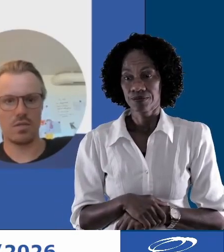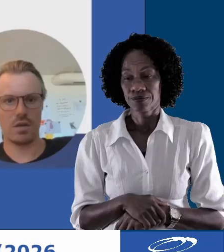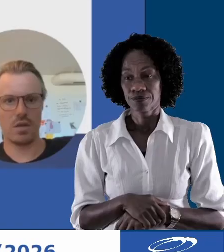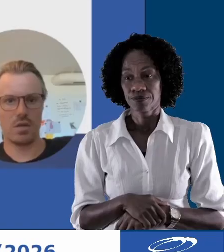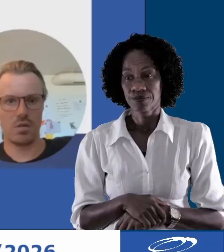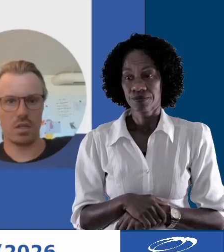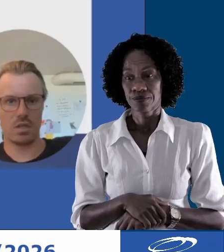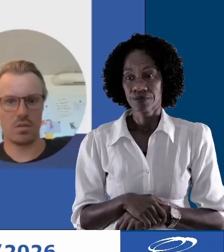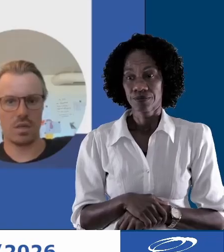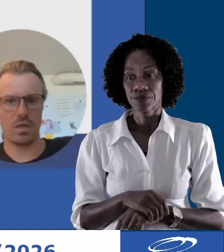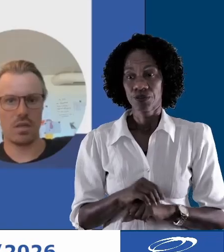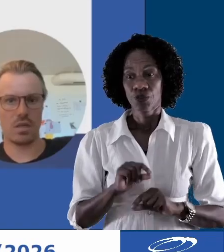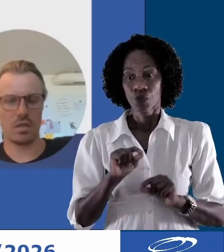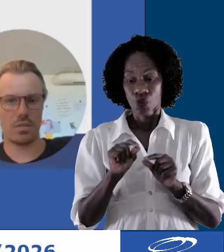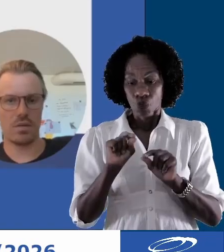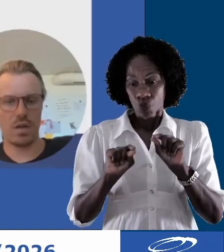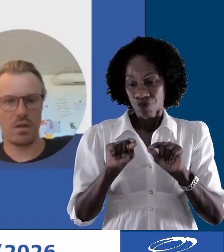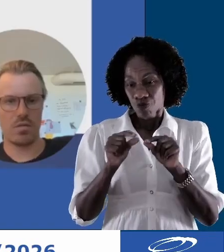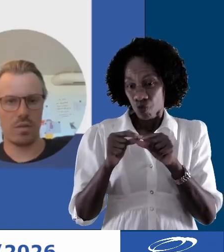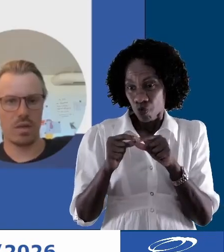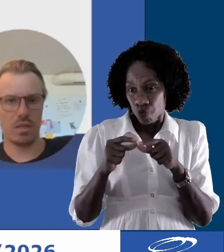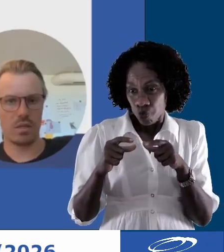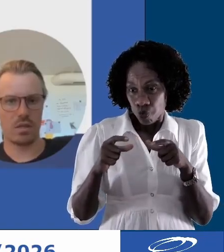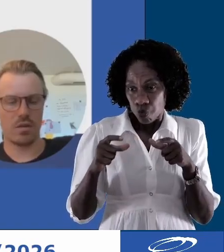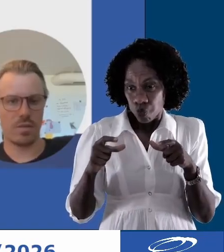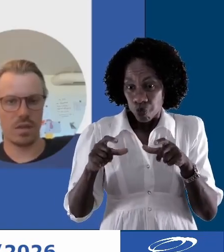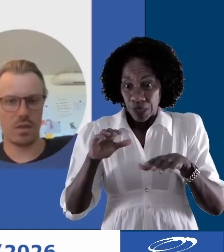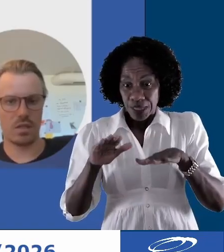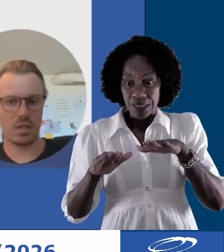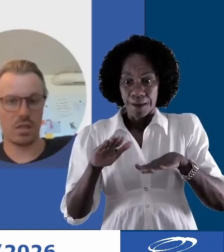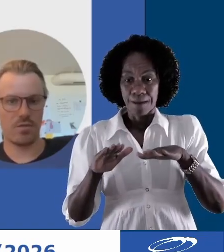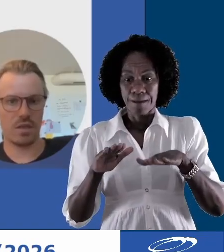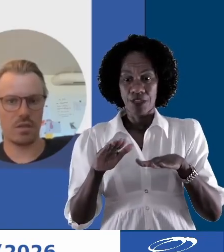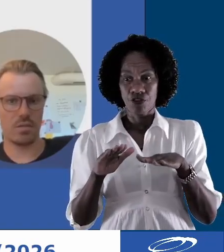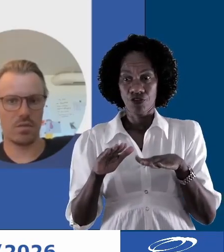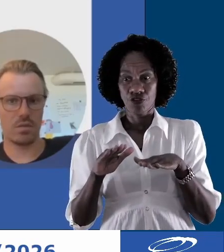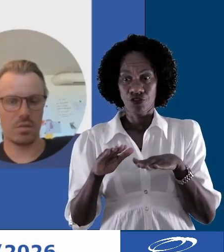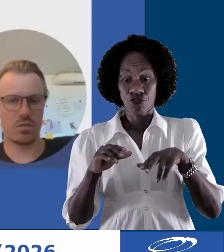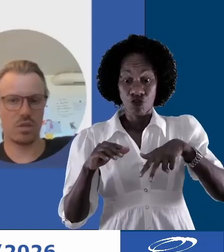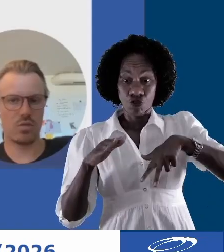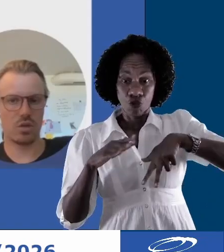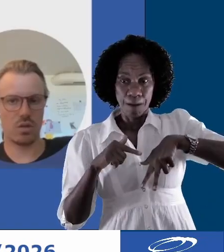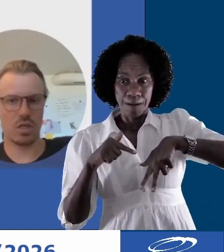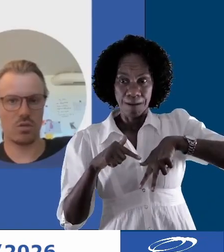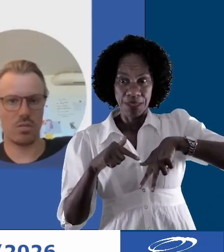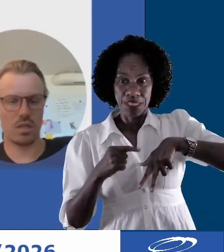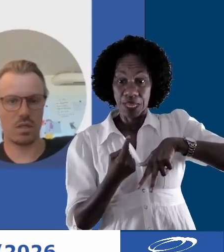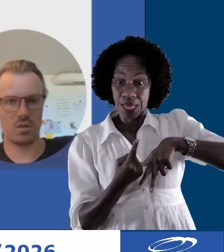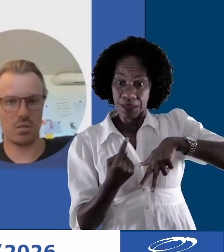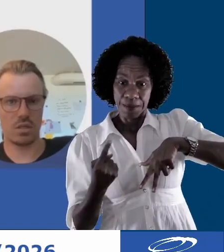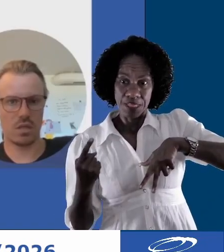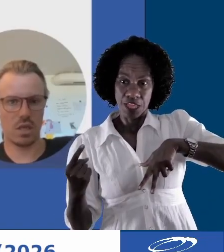negative relationship, and a thickness above 3 millimeters of pathologic infected bone tissue showed a